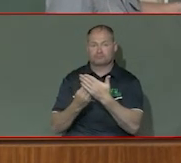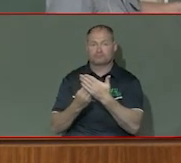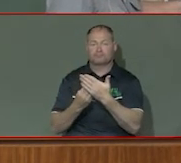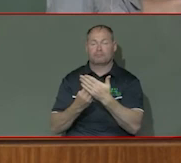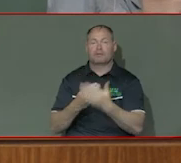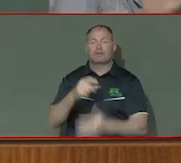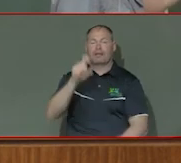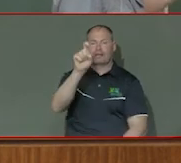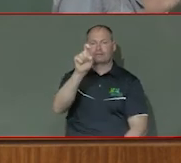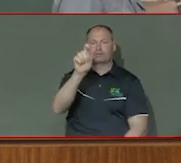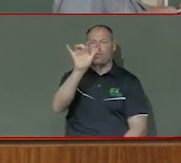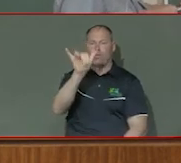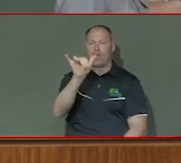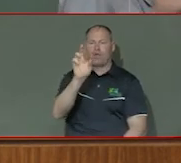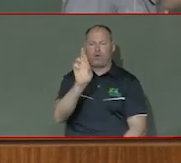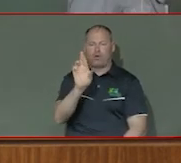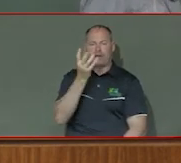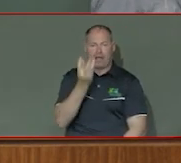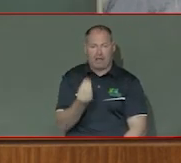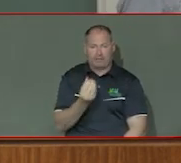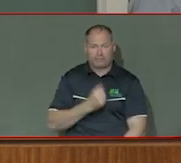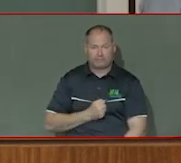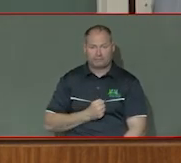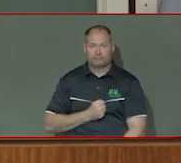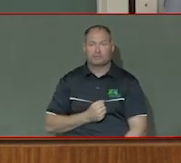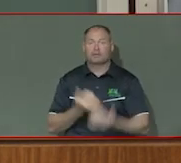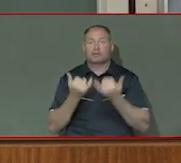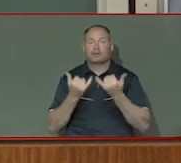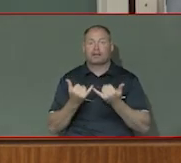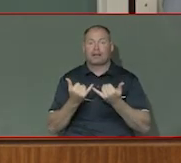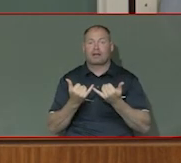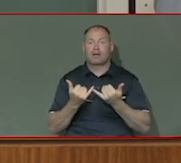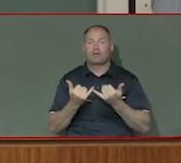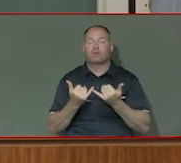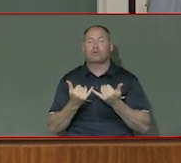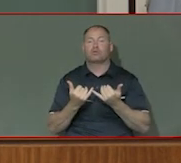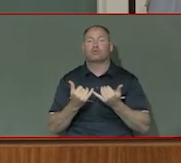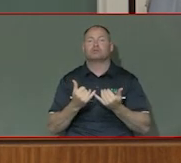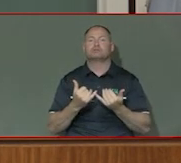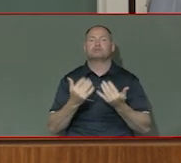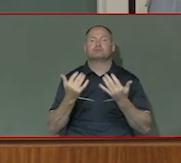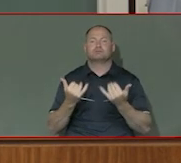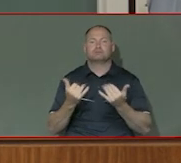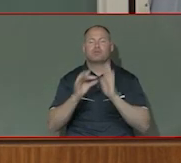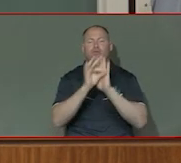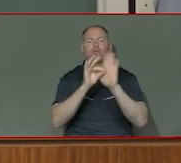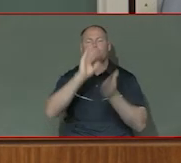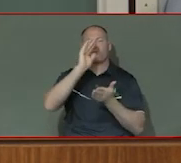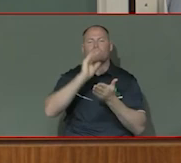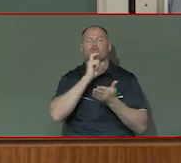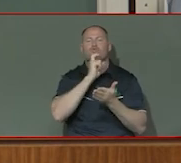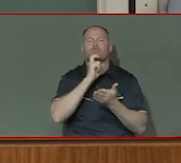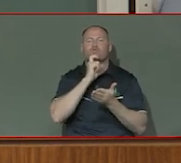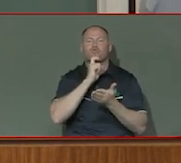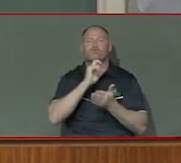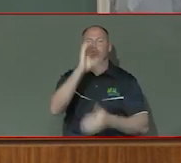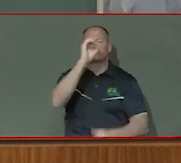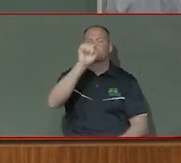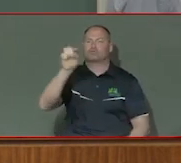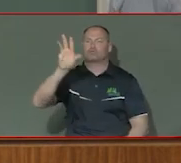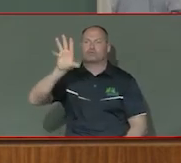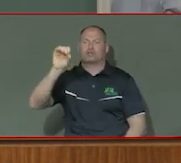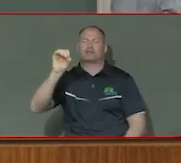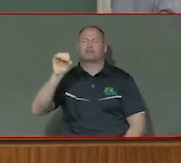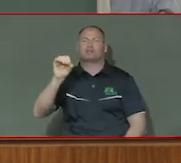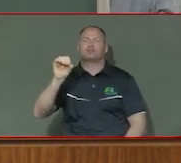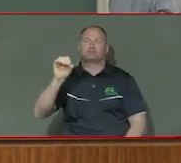r, the first step, you always make the angle acute by using the reduction formula. If the acute angle is in the